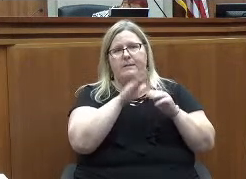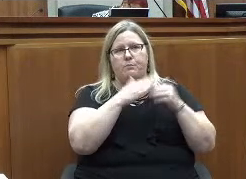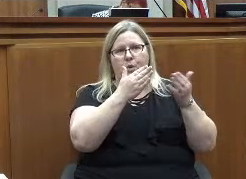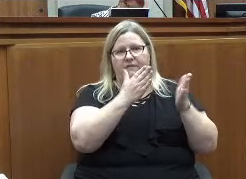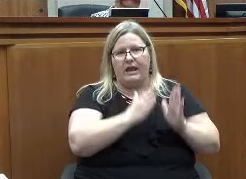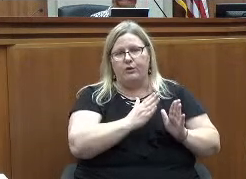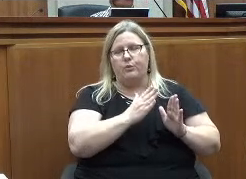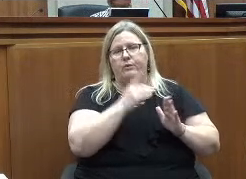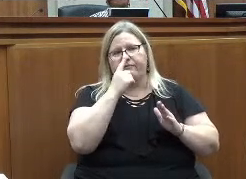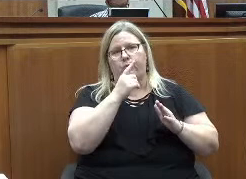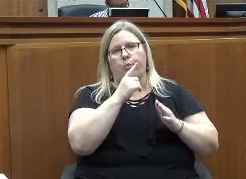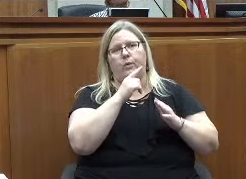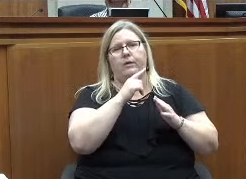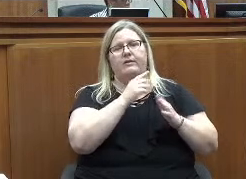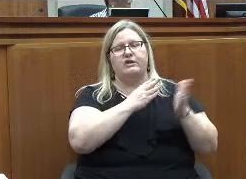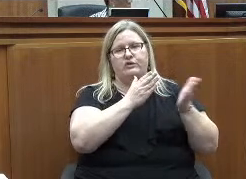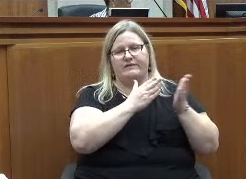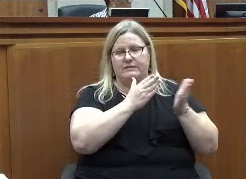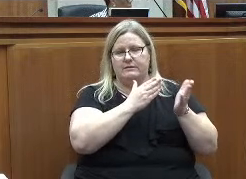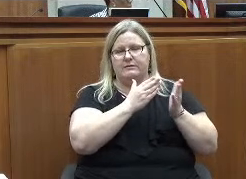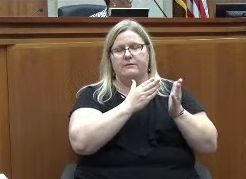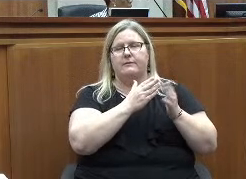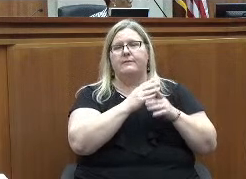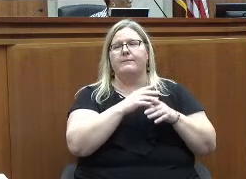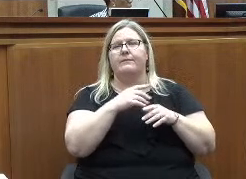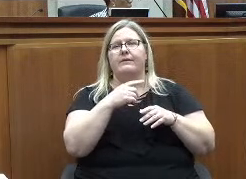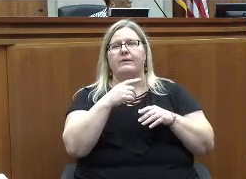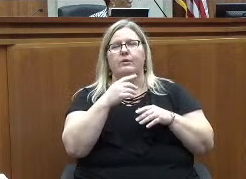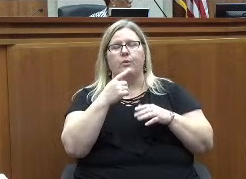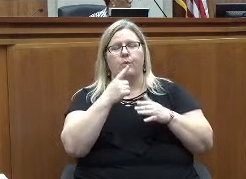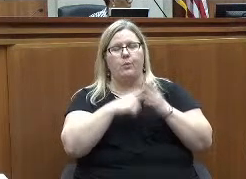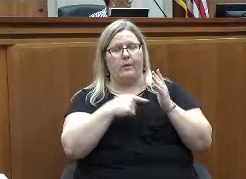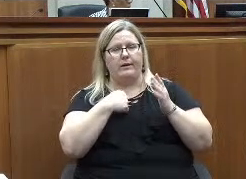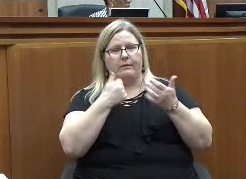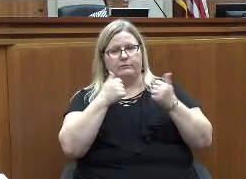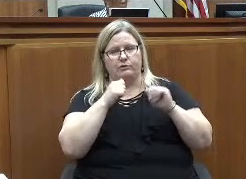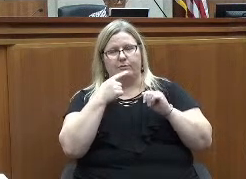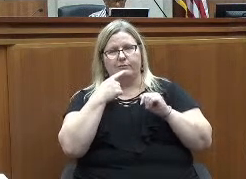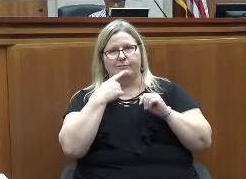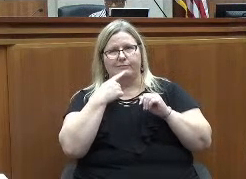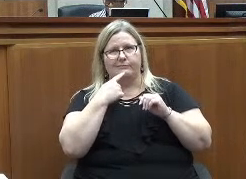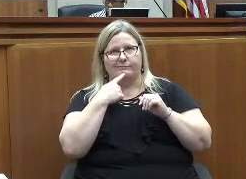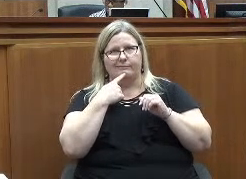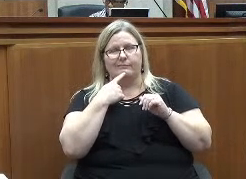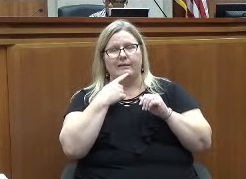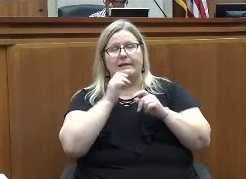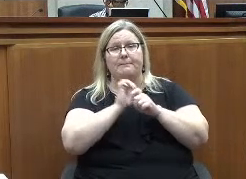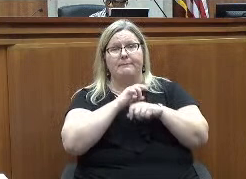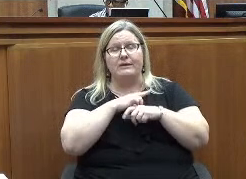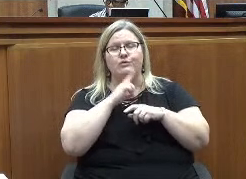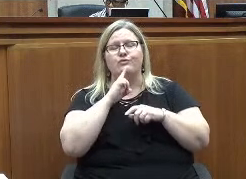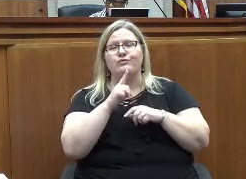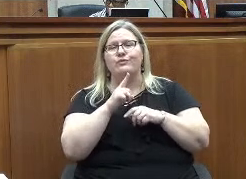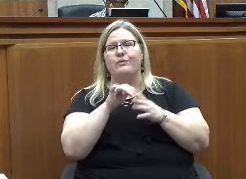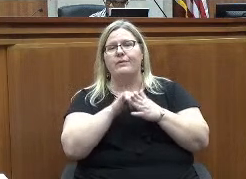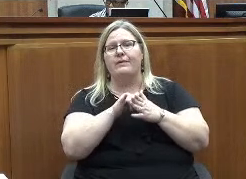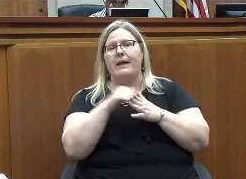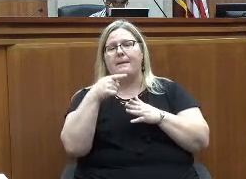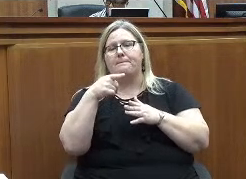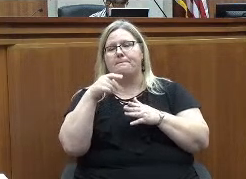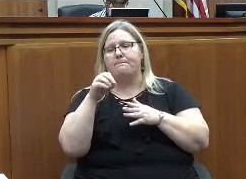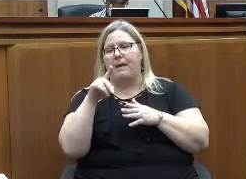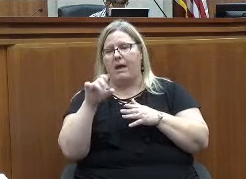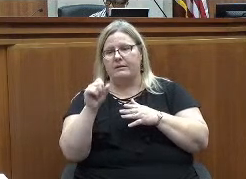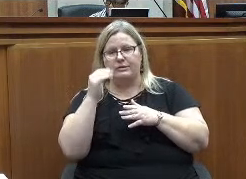provider for those services. So I think that is, I mean, so what I'm trying to get at is making sure that pods